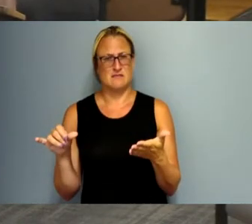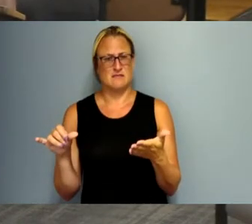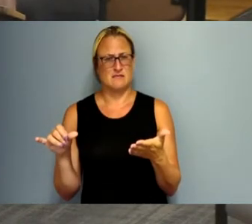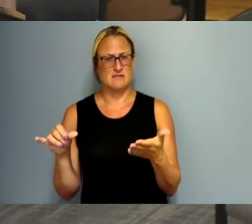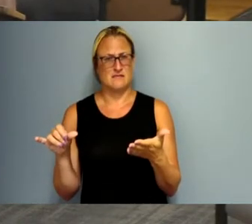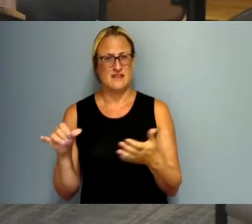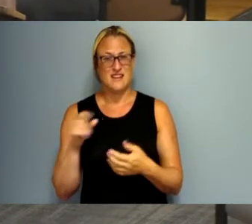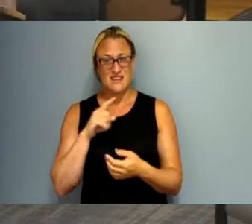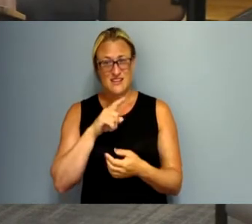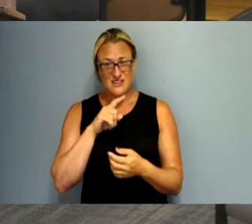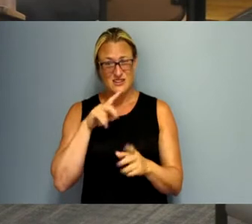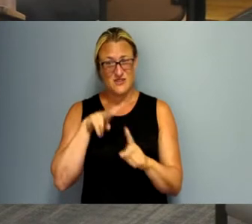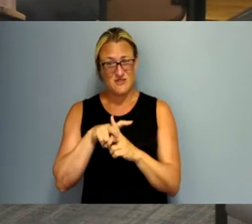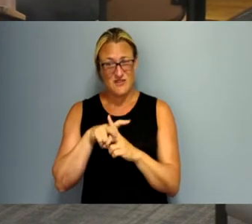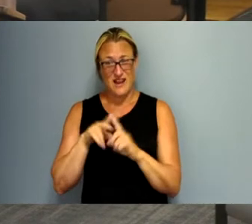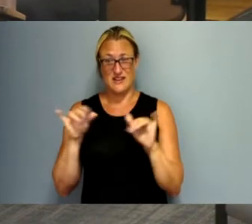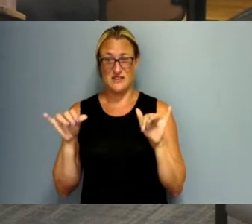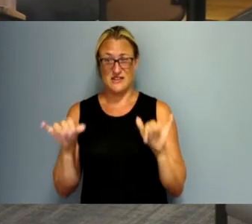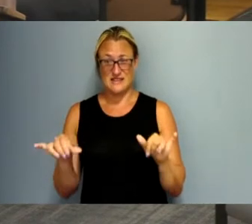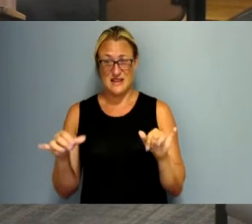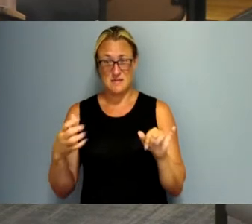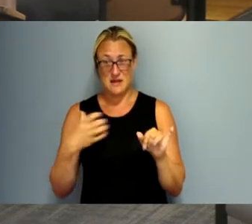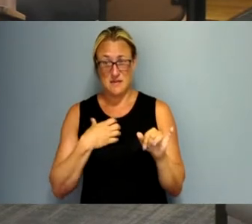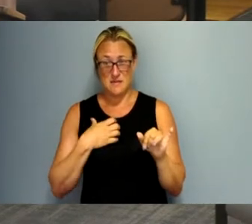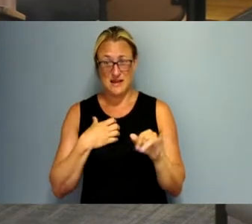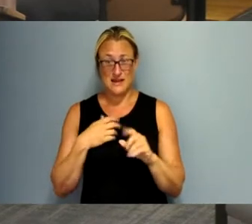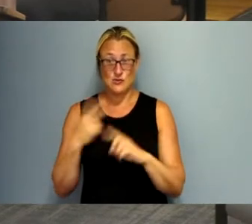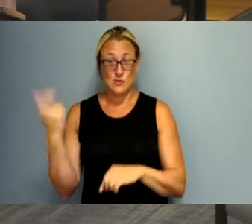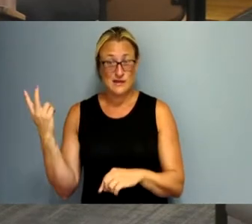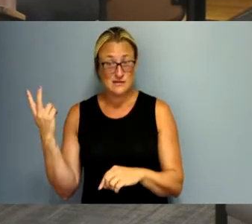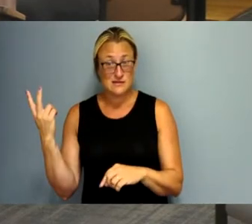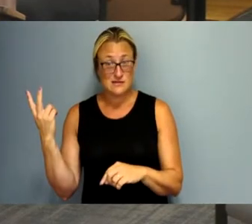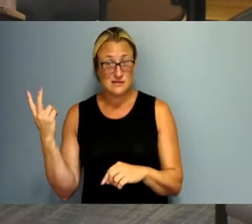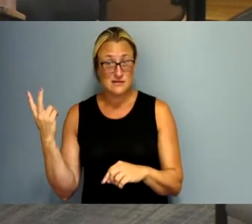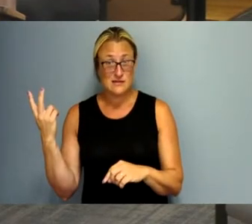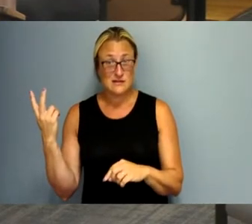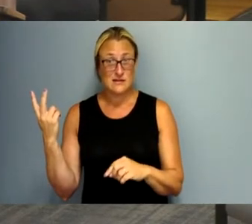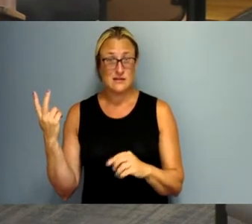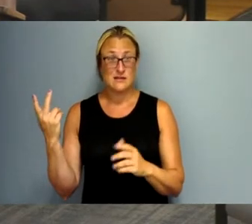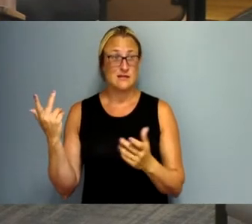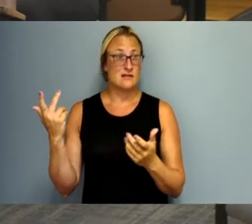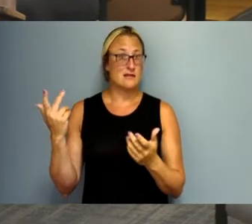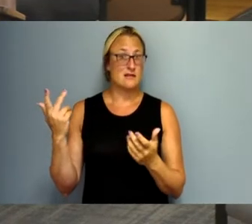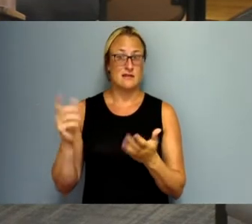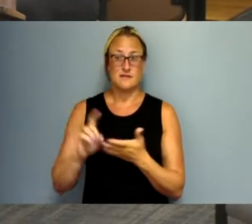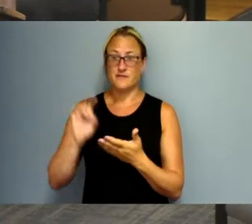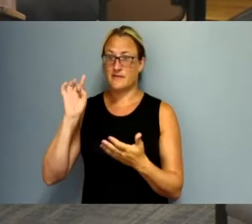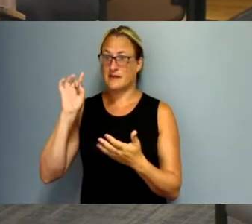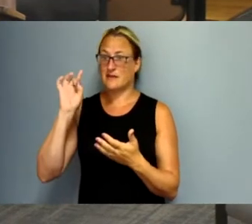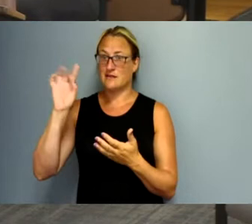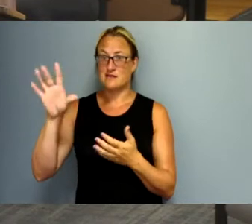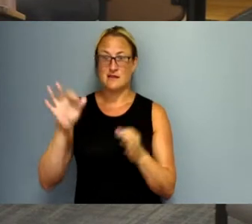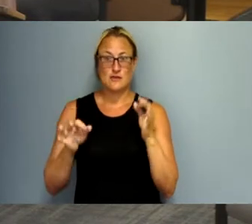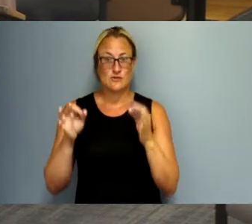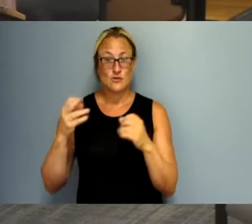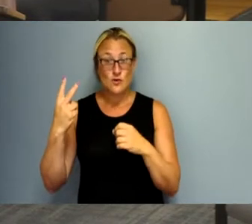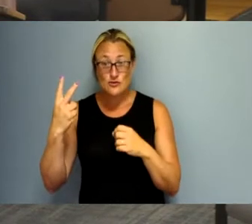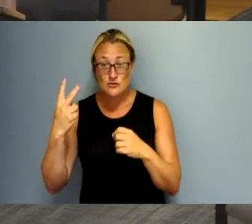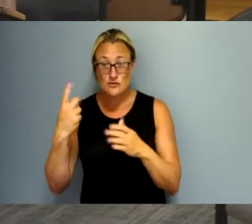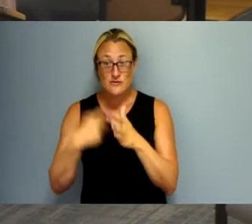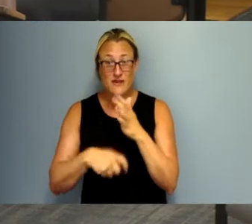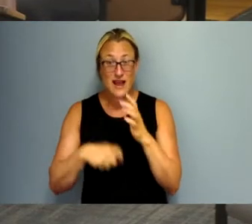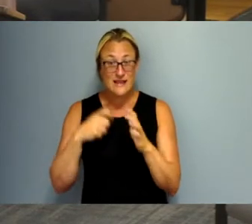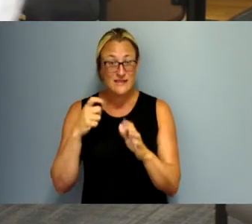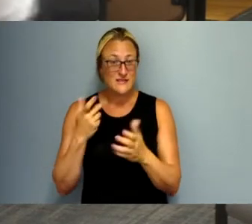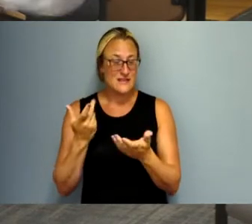filed the same complaint twice. Sent the court two filing fees. Spent time and money on